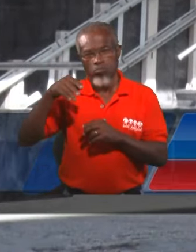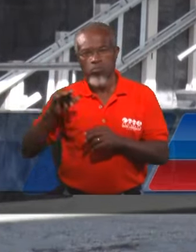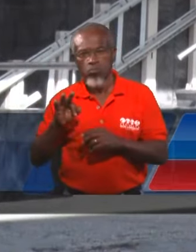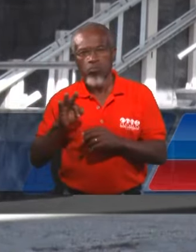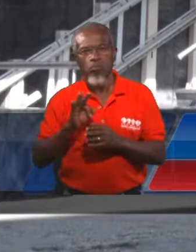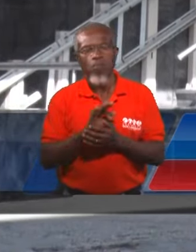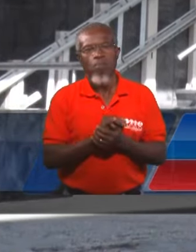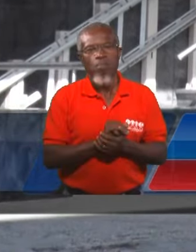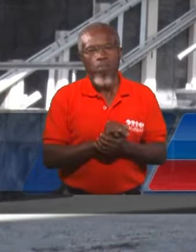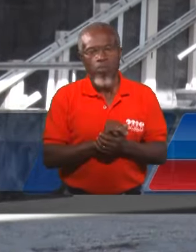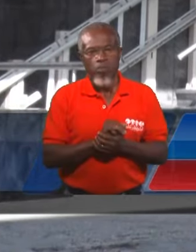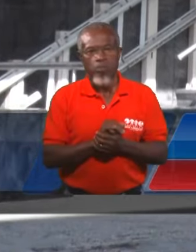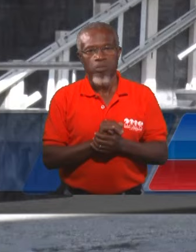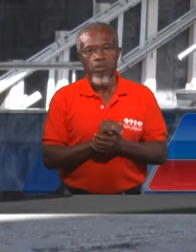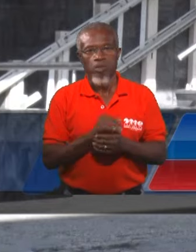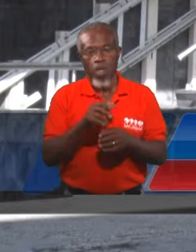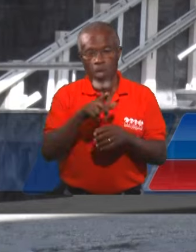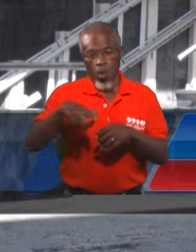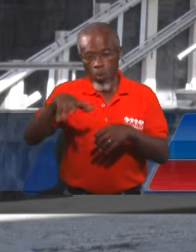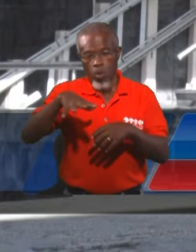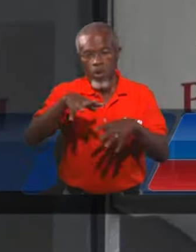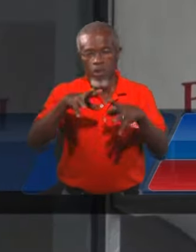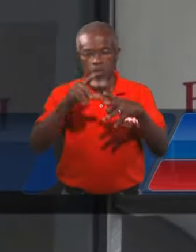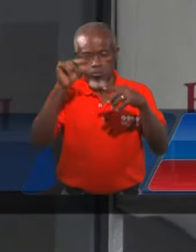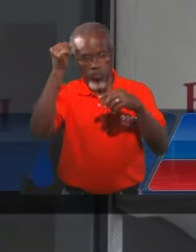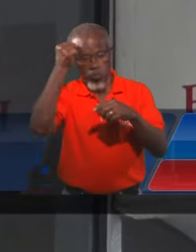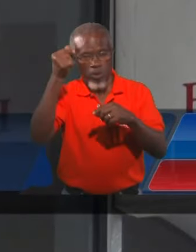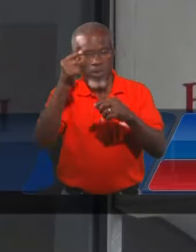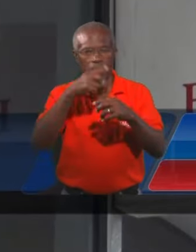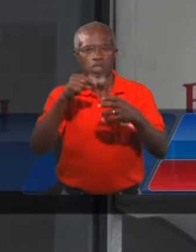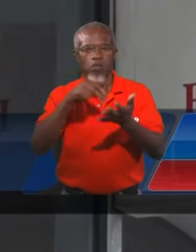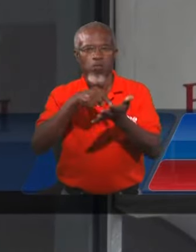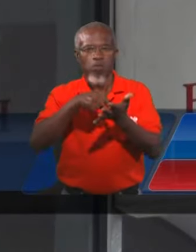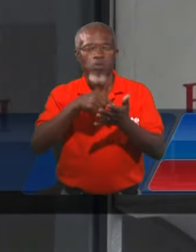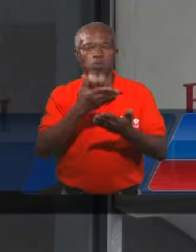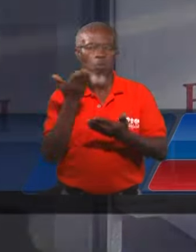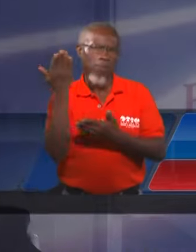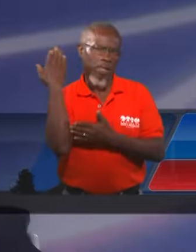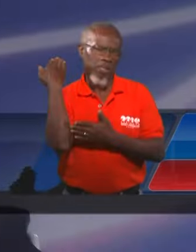the UNC. The local government elections were held on August 14, 2023.